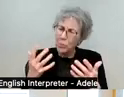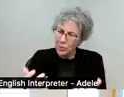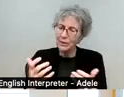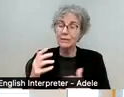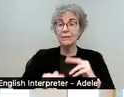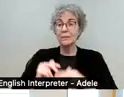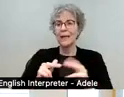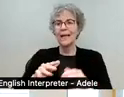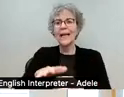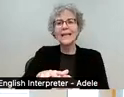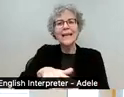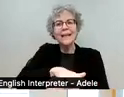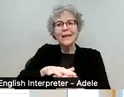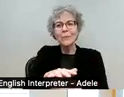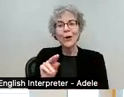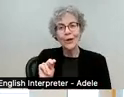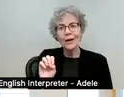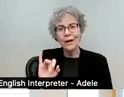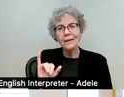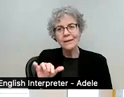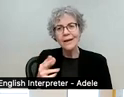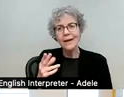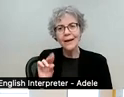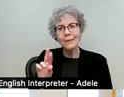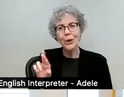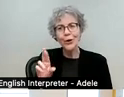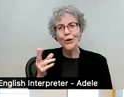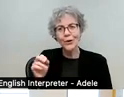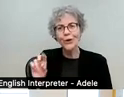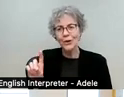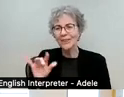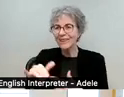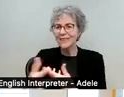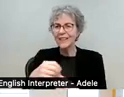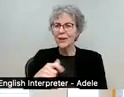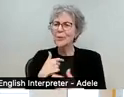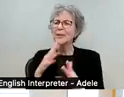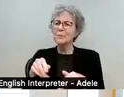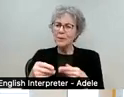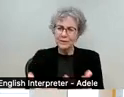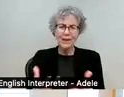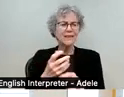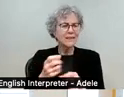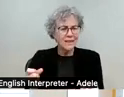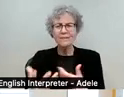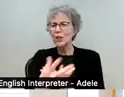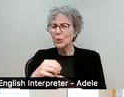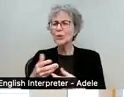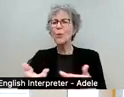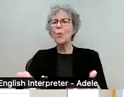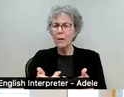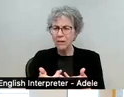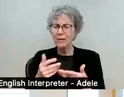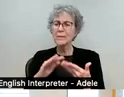the inclusion piece of it. We want to make sure that we're providing safe, inclusive, welcoming communities, not just for